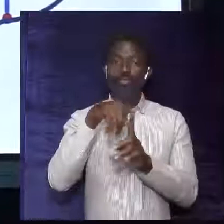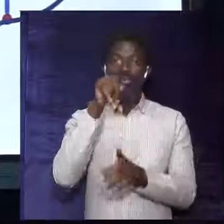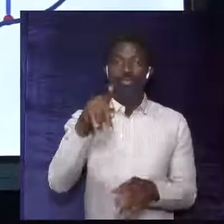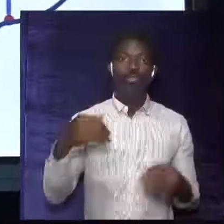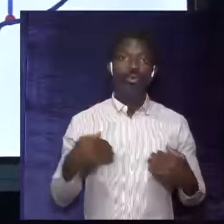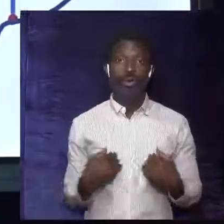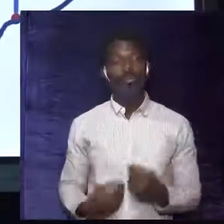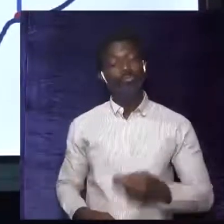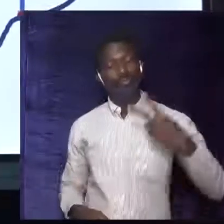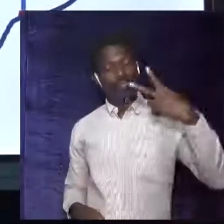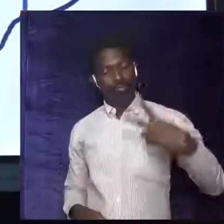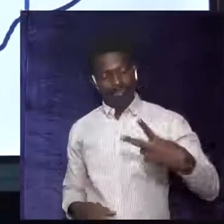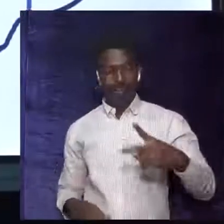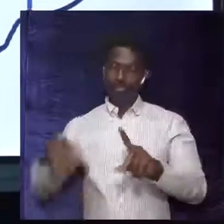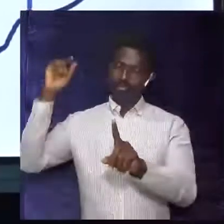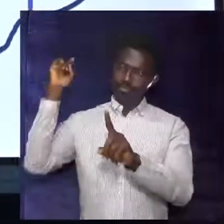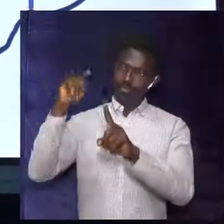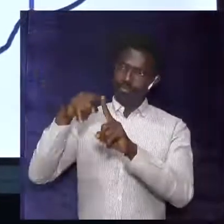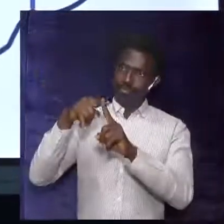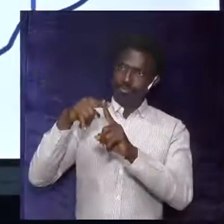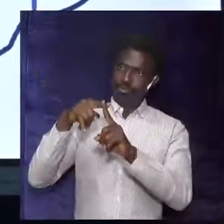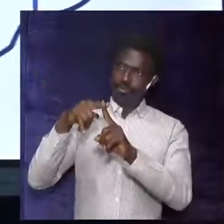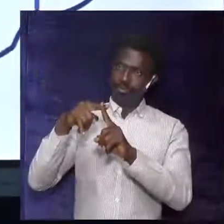is when you have 2 points,